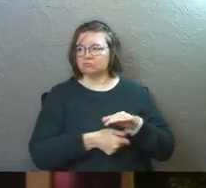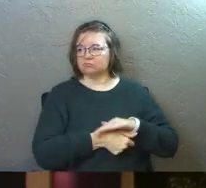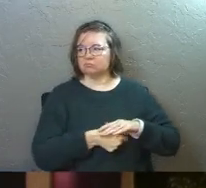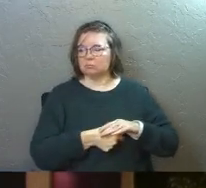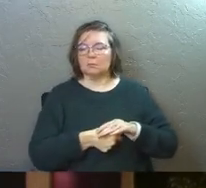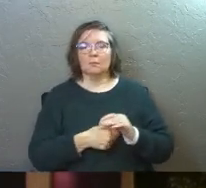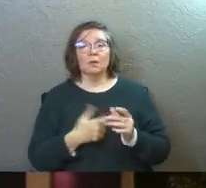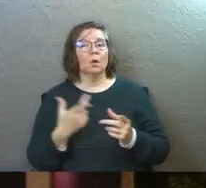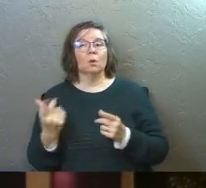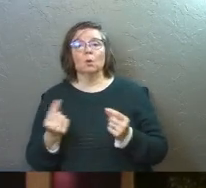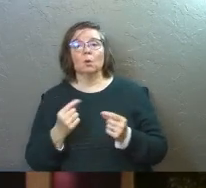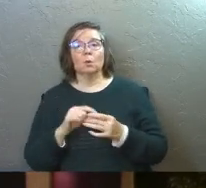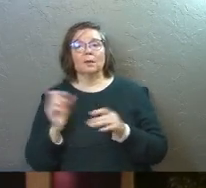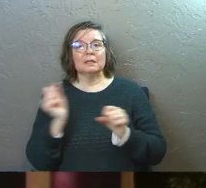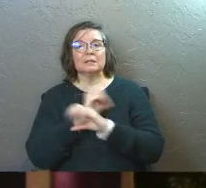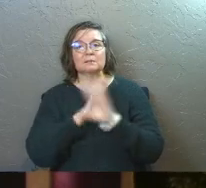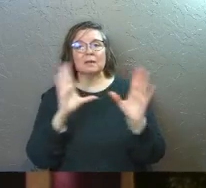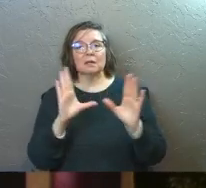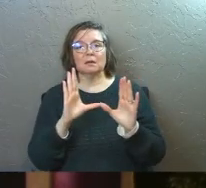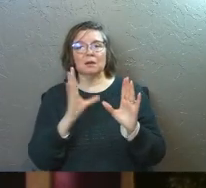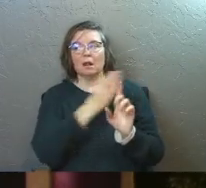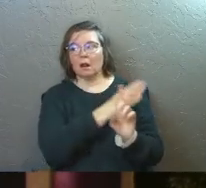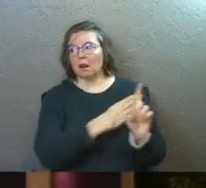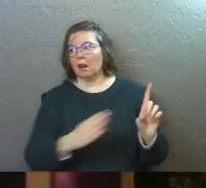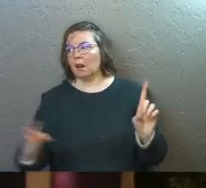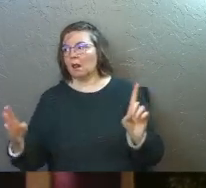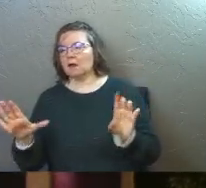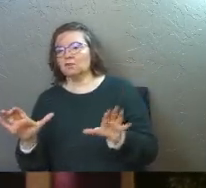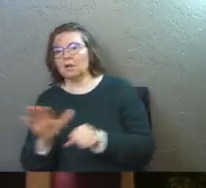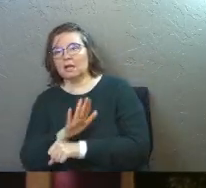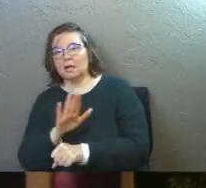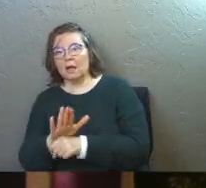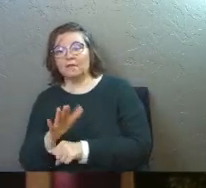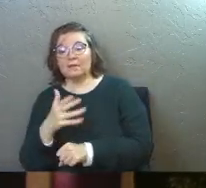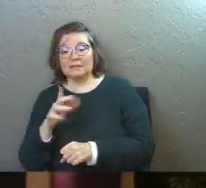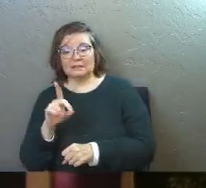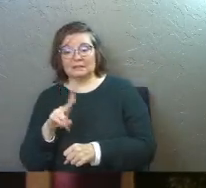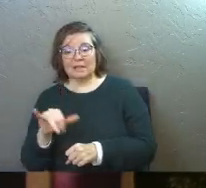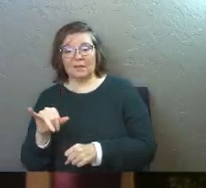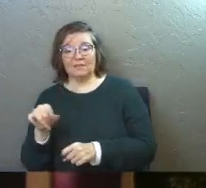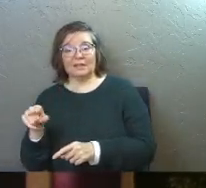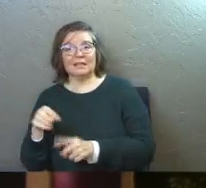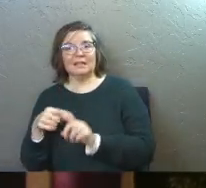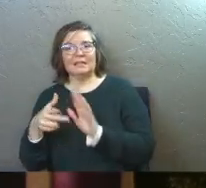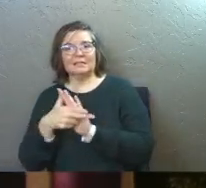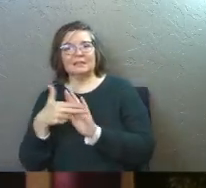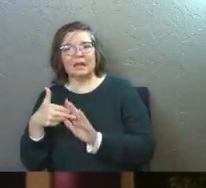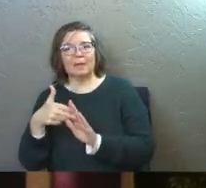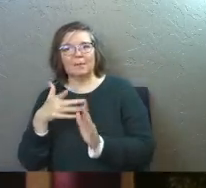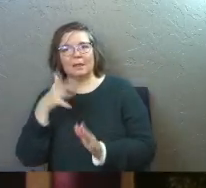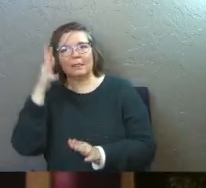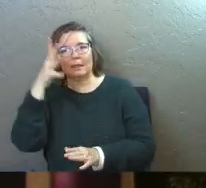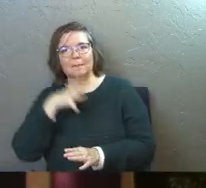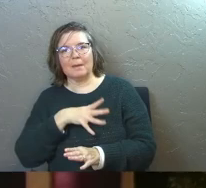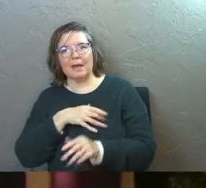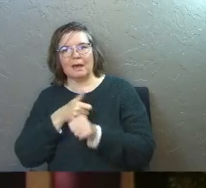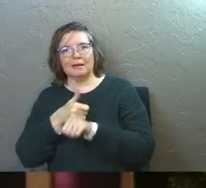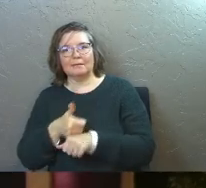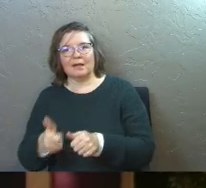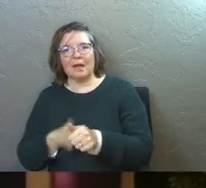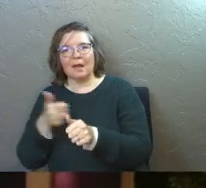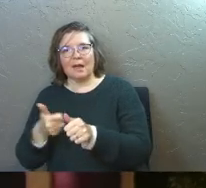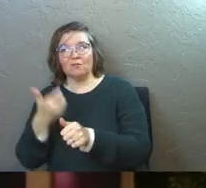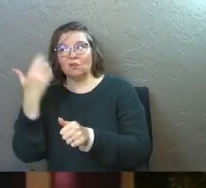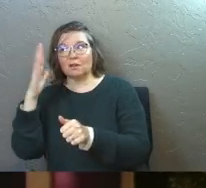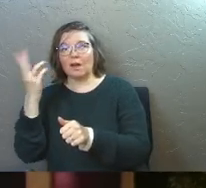So what does all that have to do with this picture of like swinging far the other side, I've done enough? David is the man after God's own heart, right? Scripture refers to him as that. David's done great